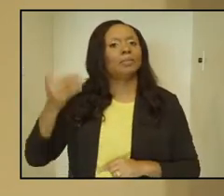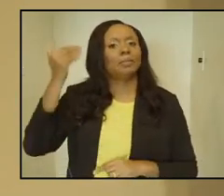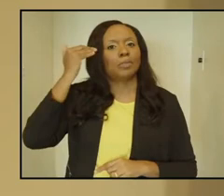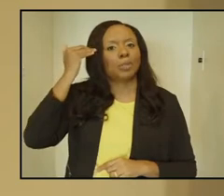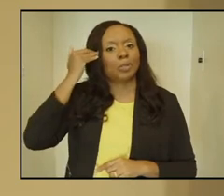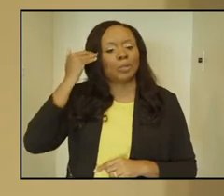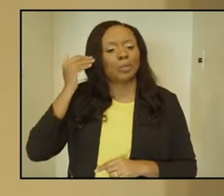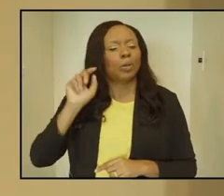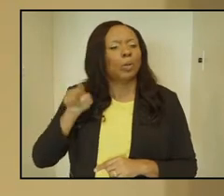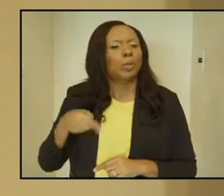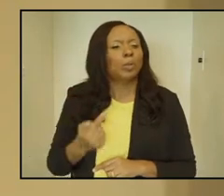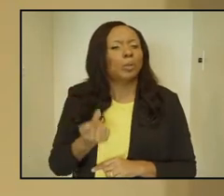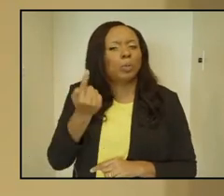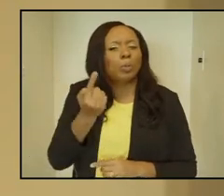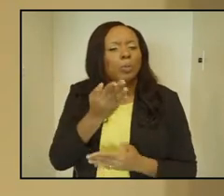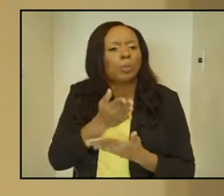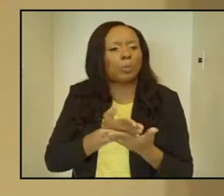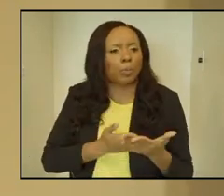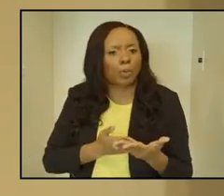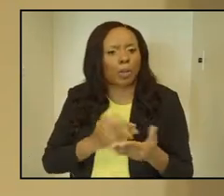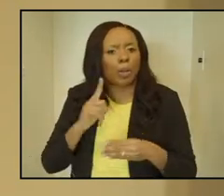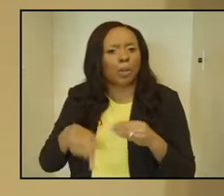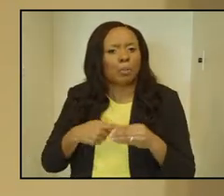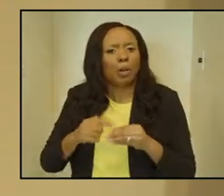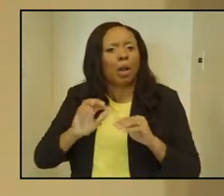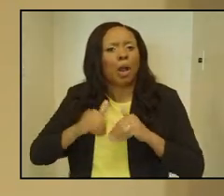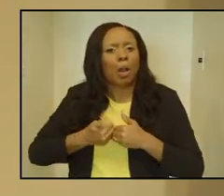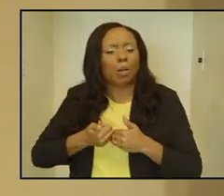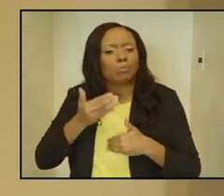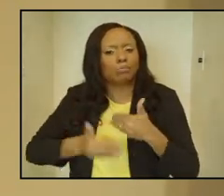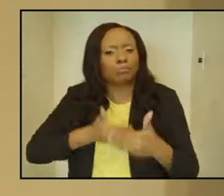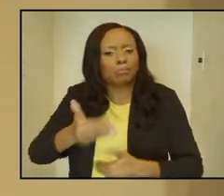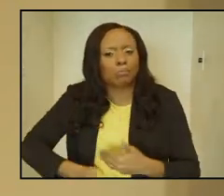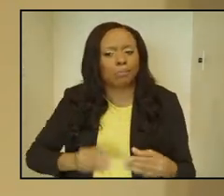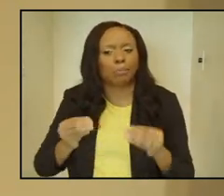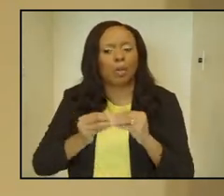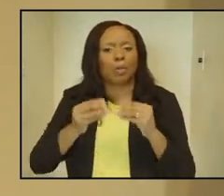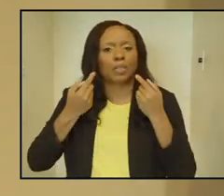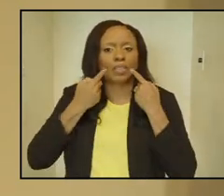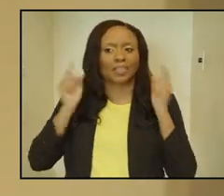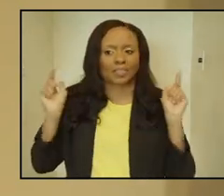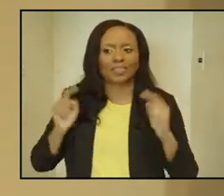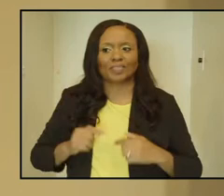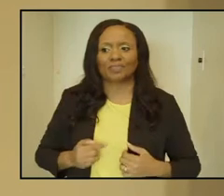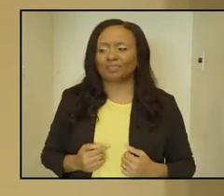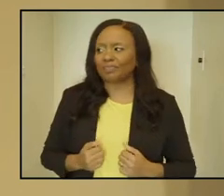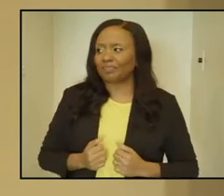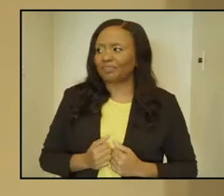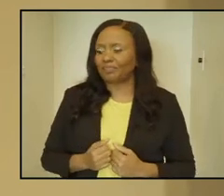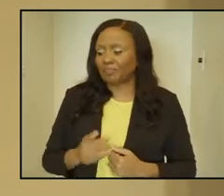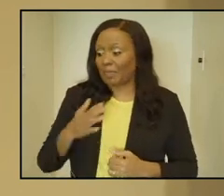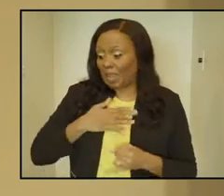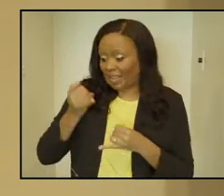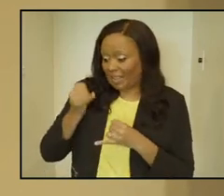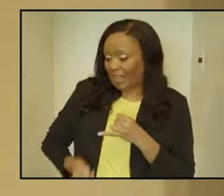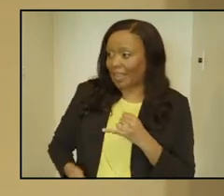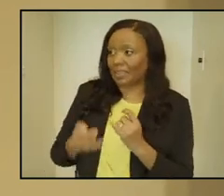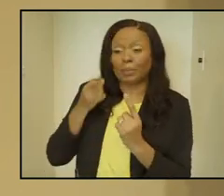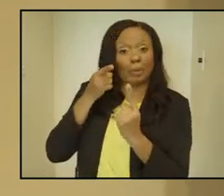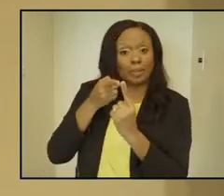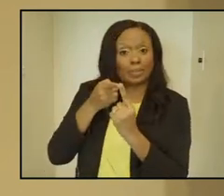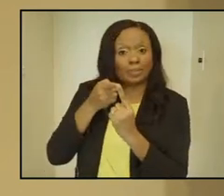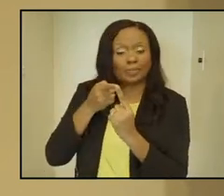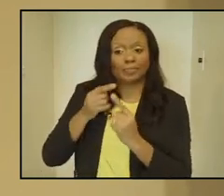but one element of what will drive success for us to be world class. The last point I make is